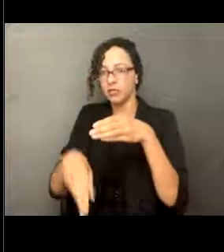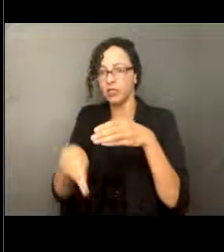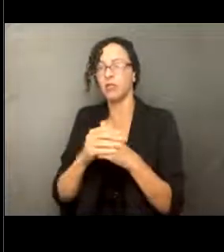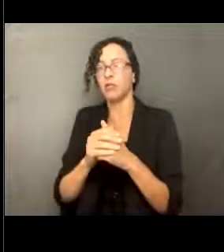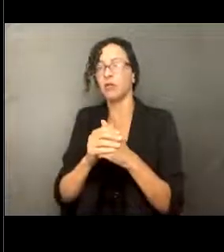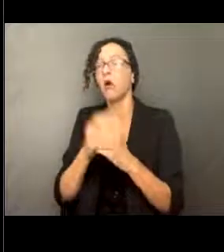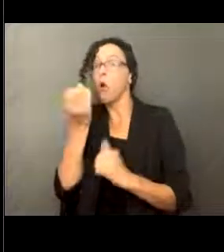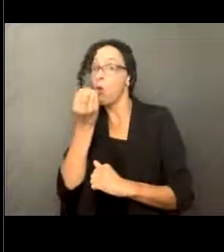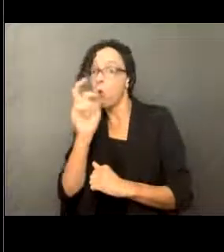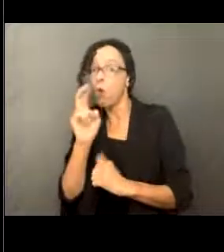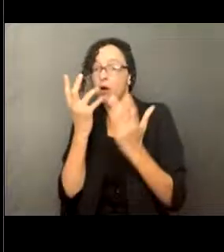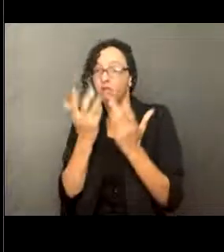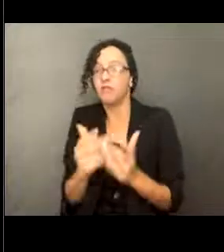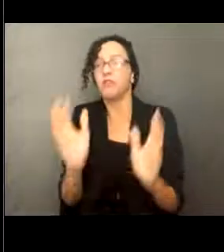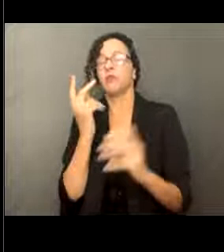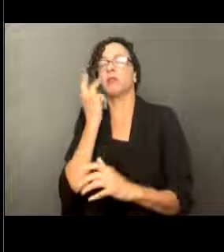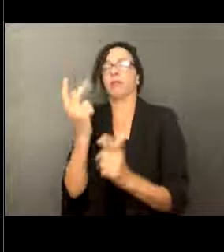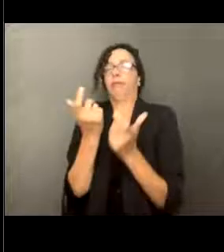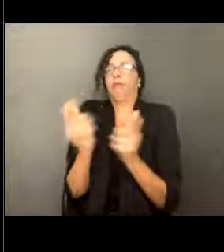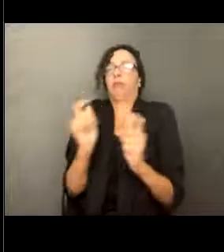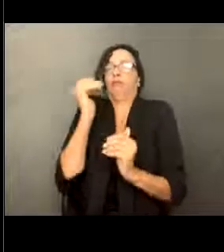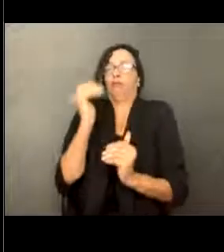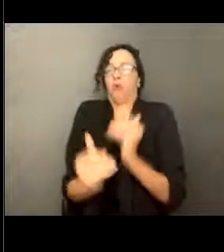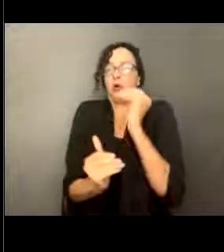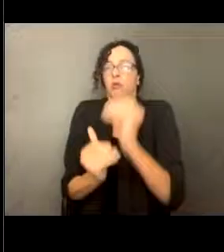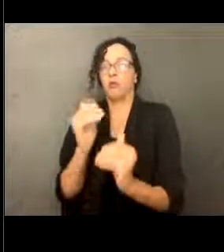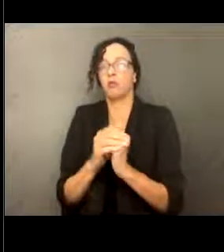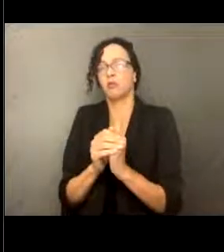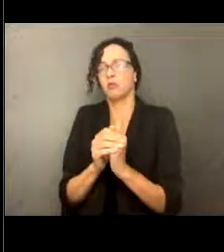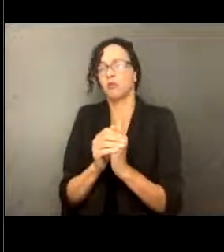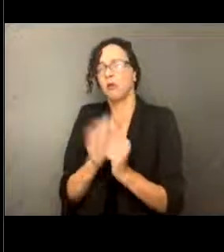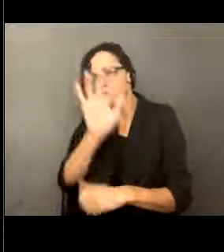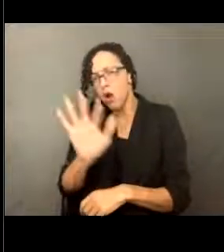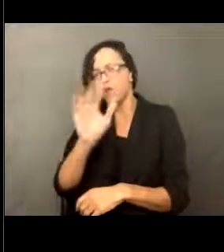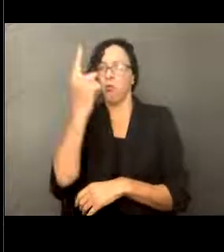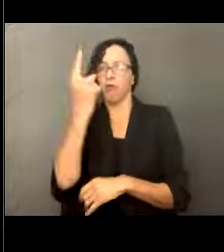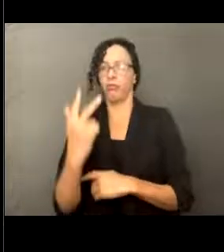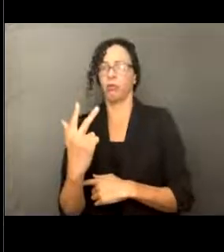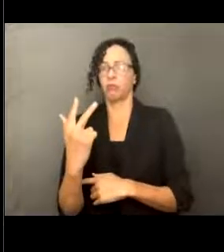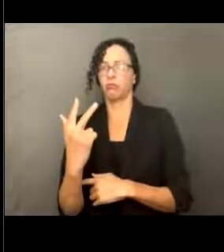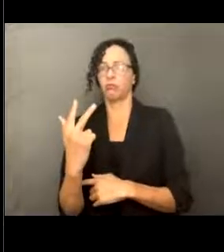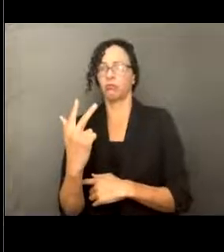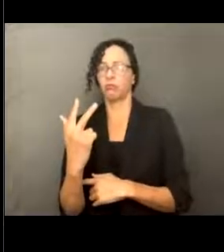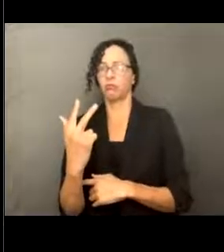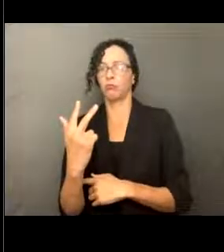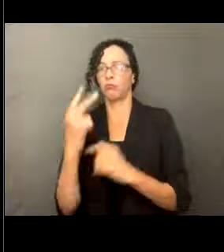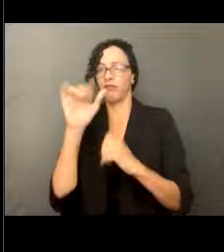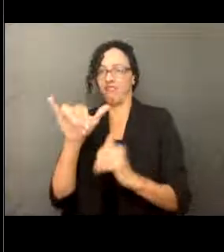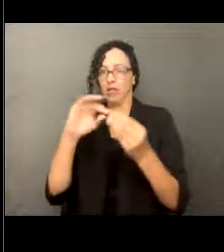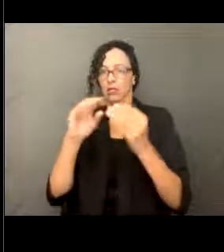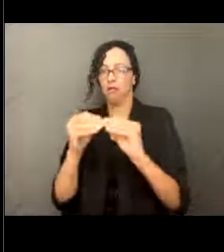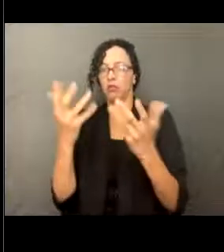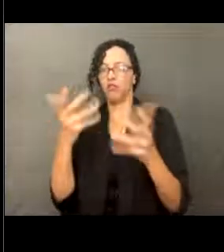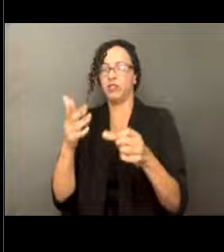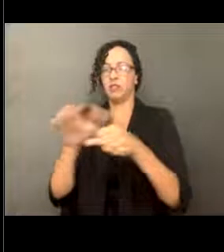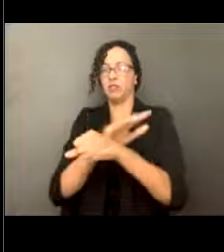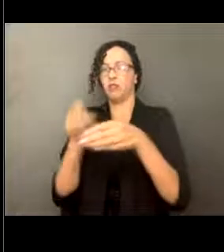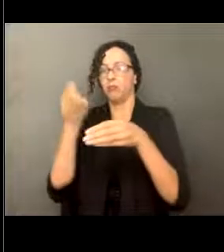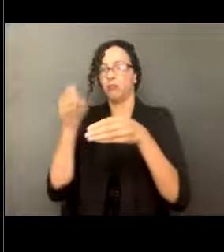progress. Roughly a third of those have been completed already. And again, I'm thankful